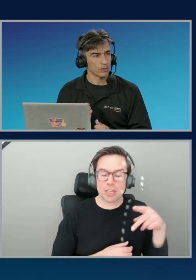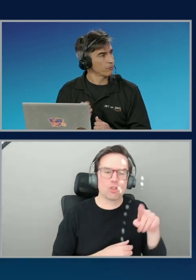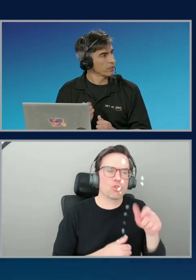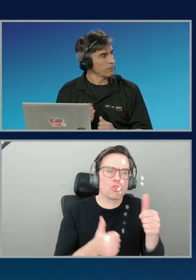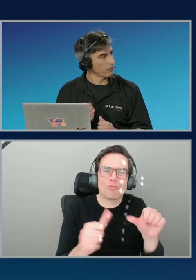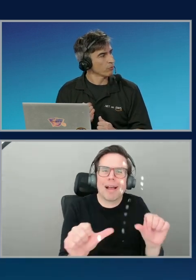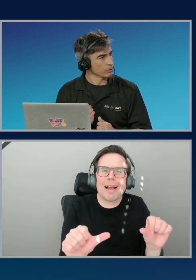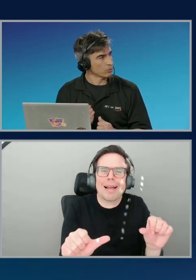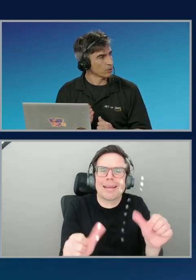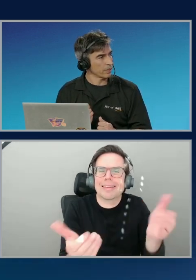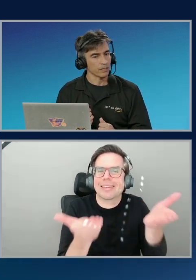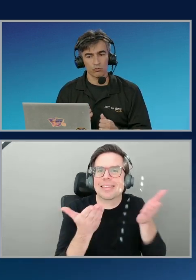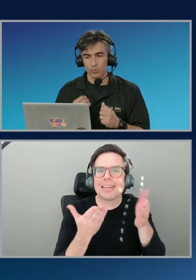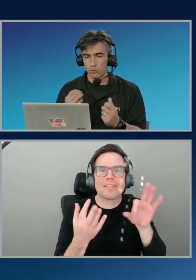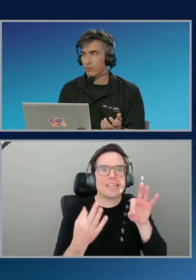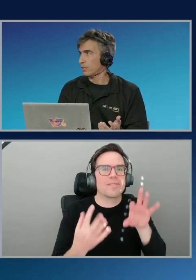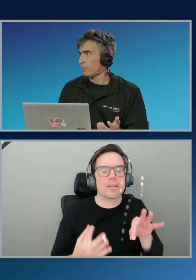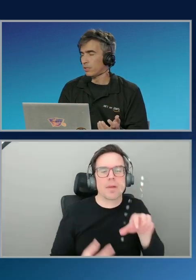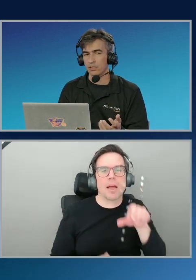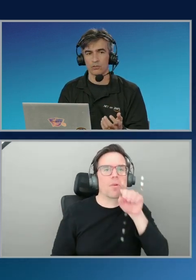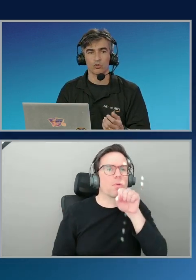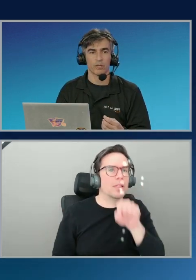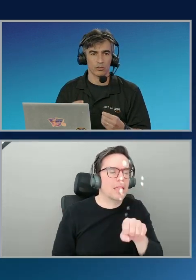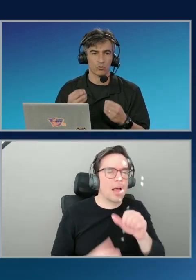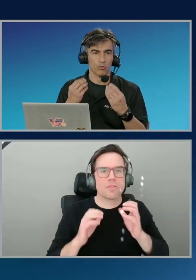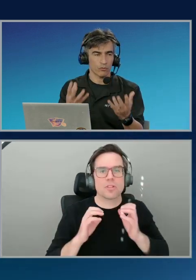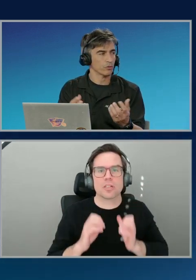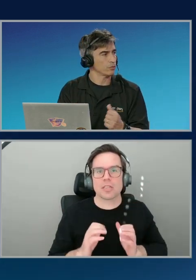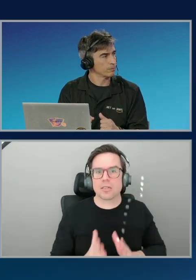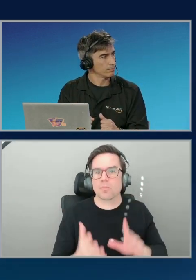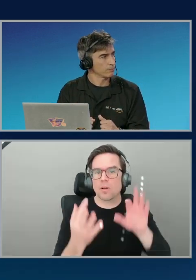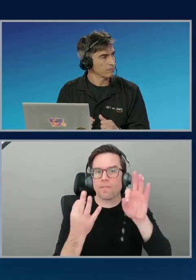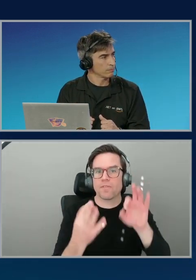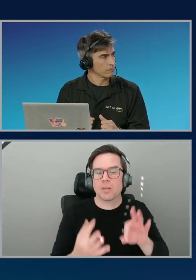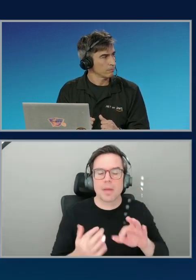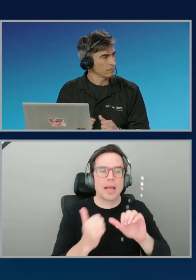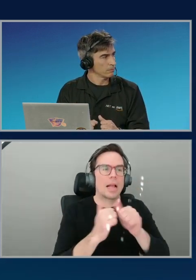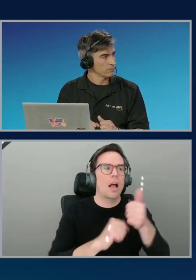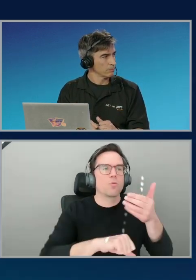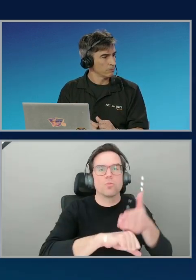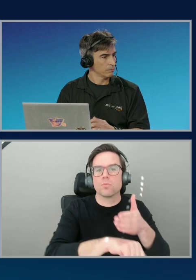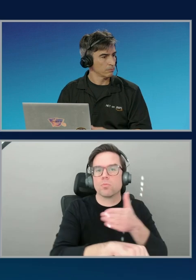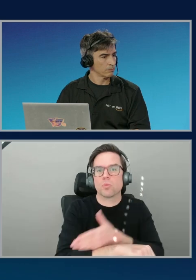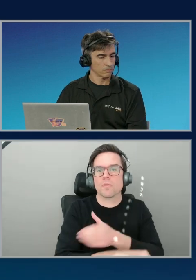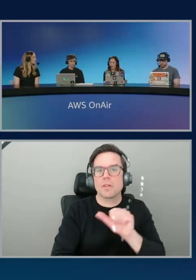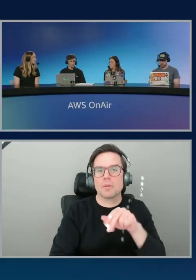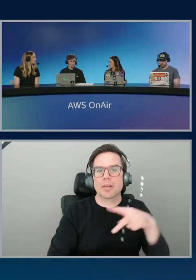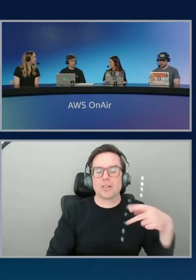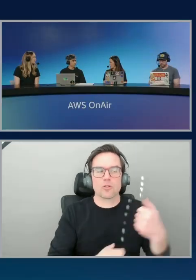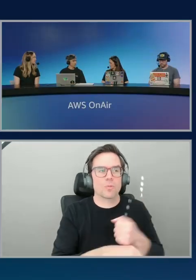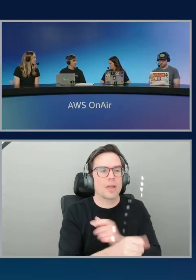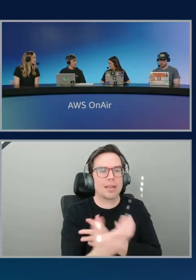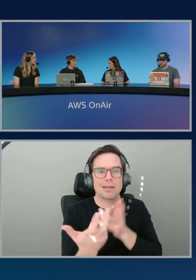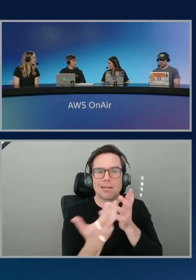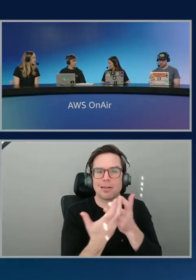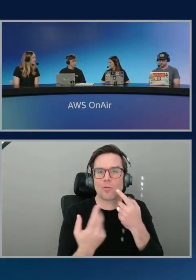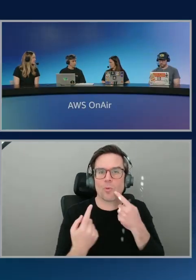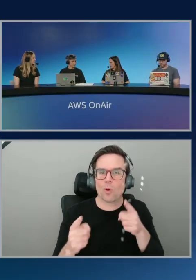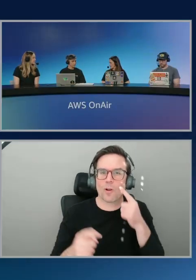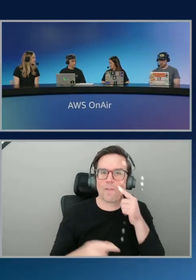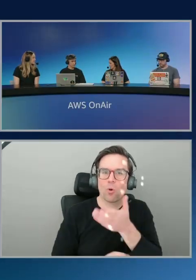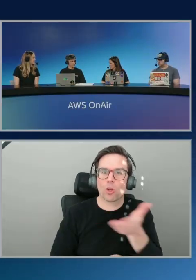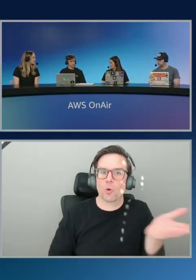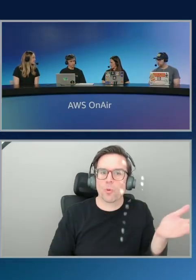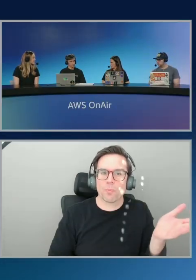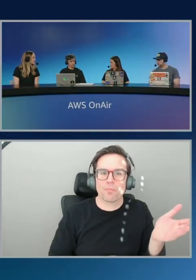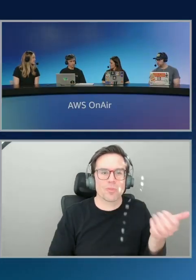love to receive feedback from customers and to improve this application to make it to work for you. Are there any common migration challenges